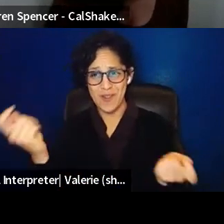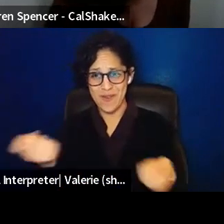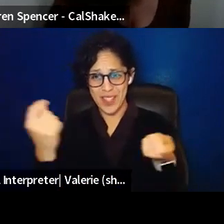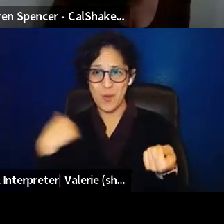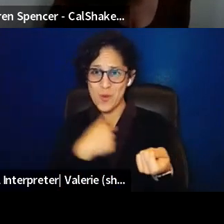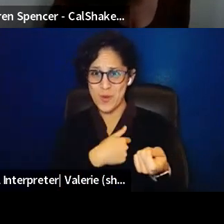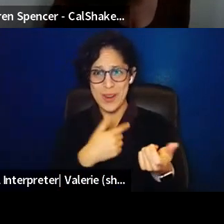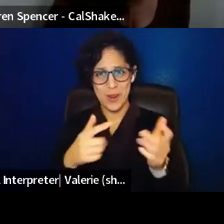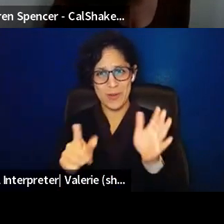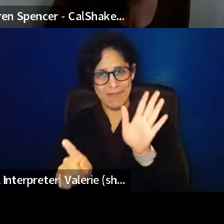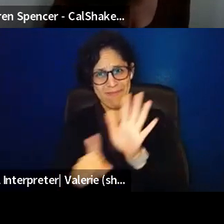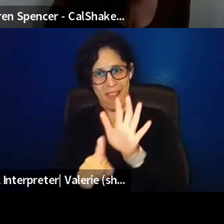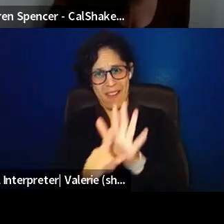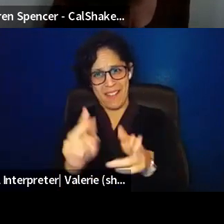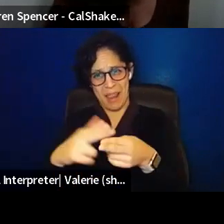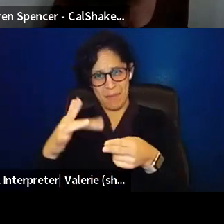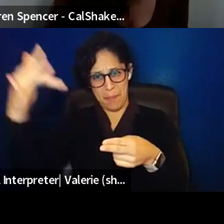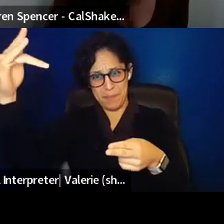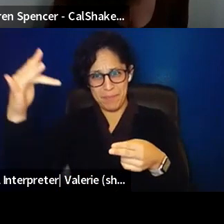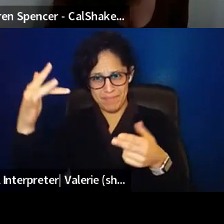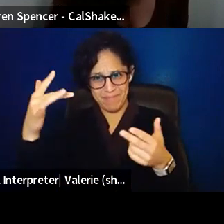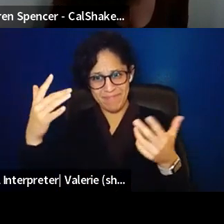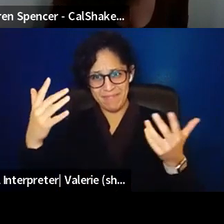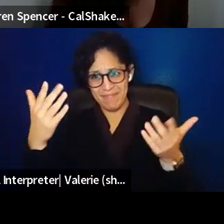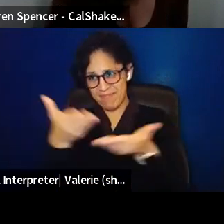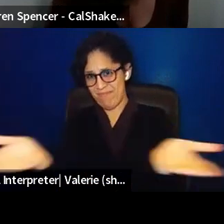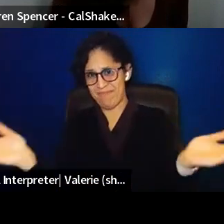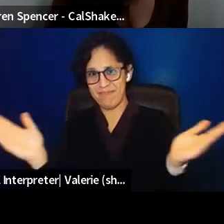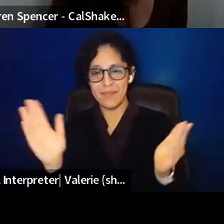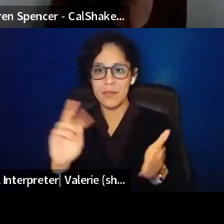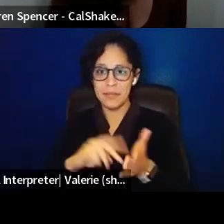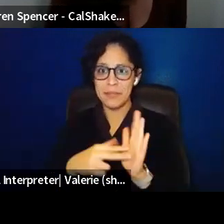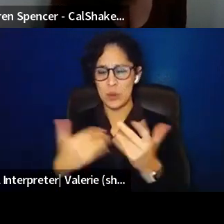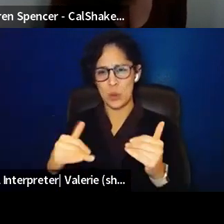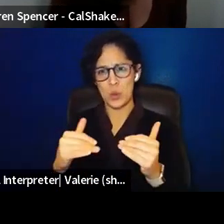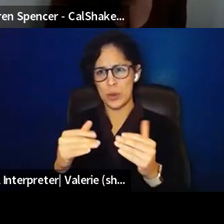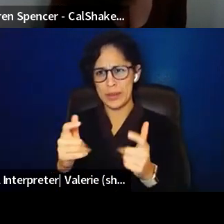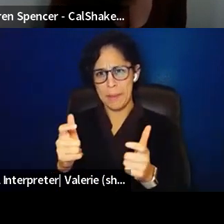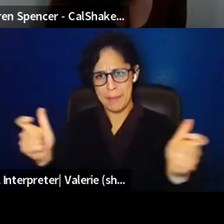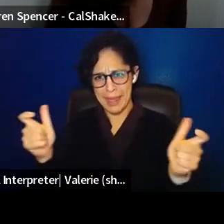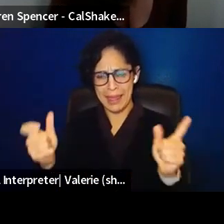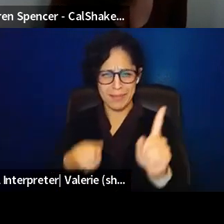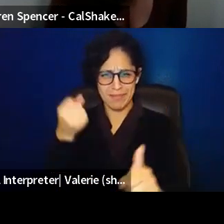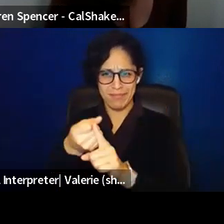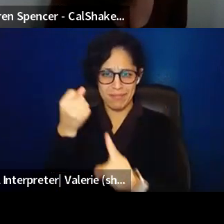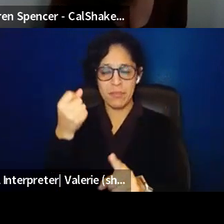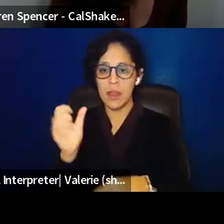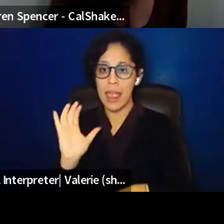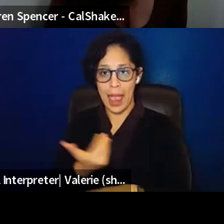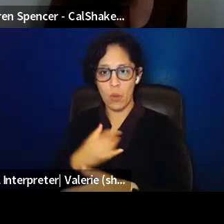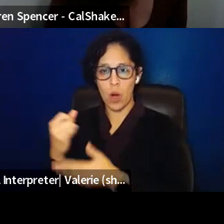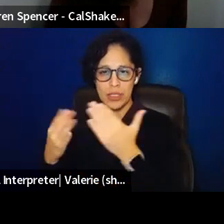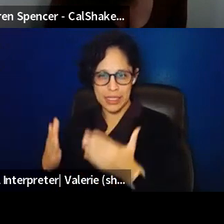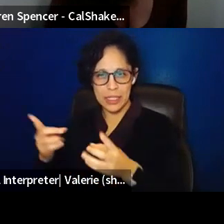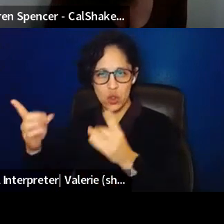So this sort of feels like both a big statement by Nataki Garrett, our artistic director, although she's been